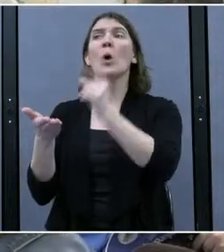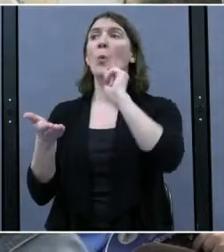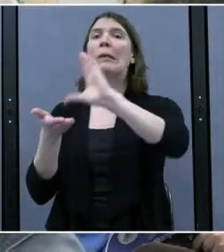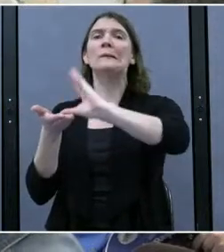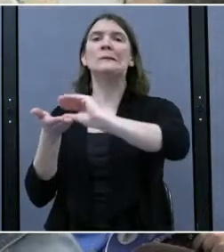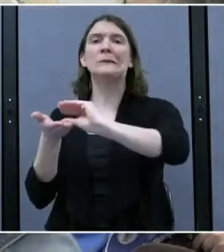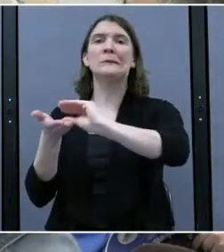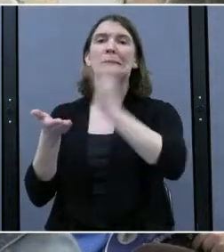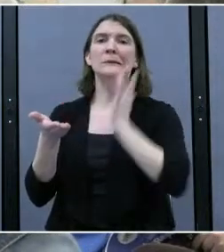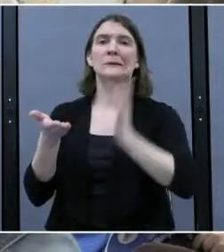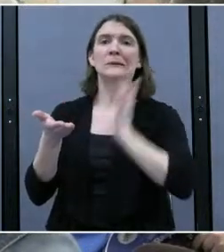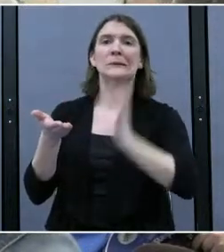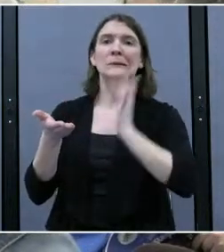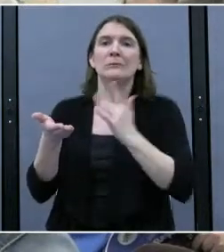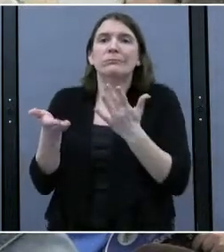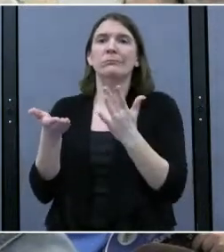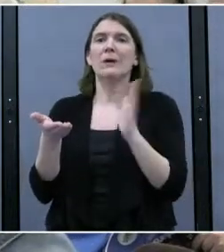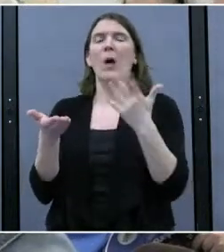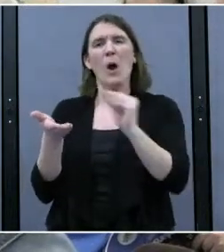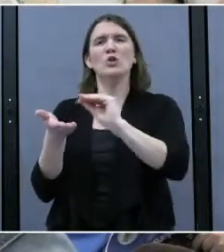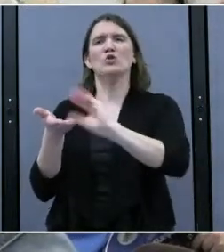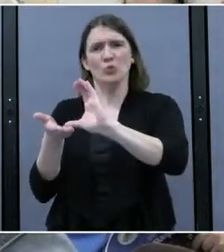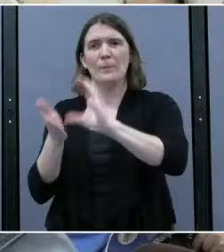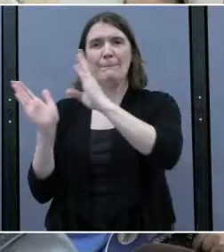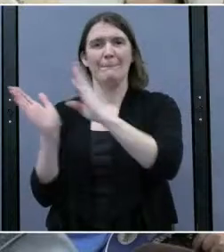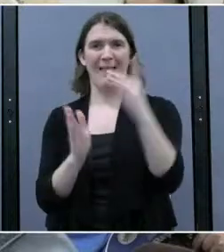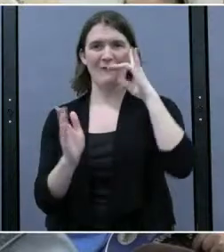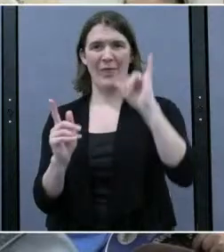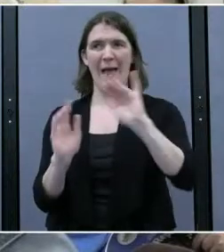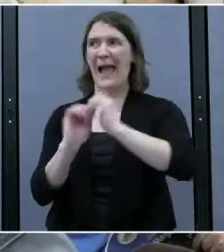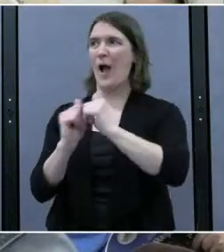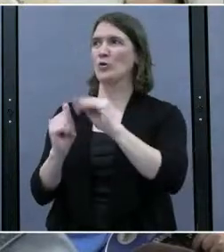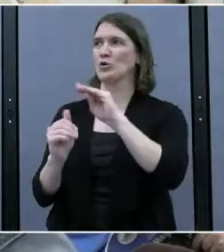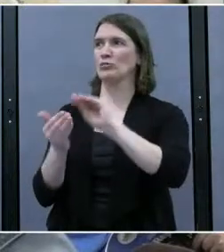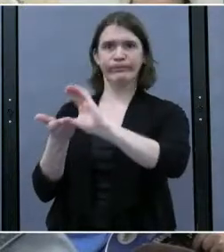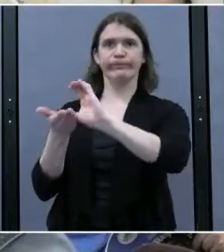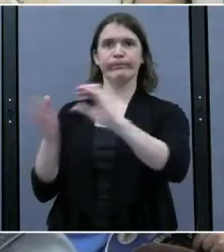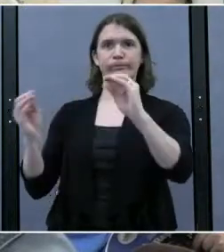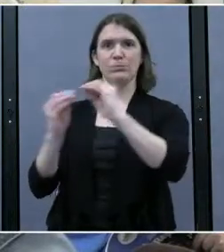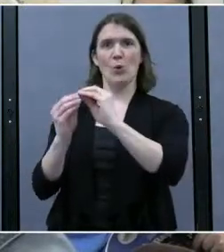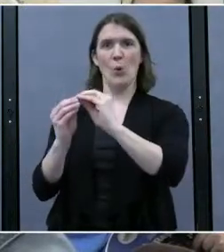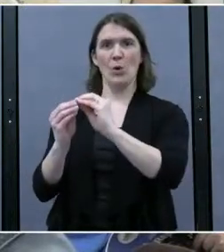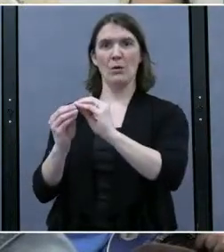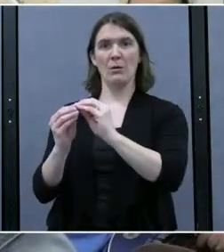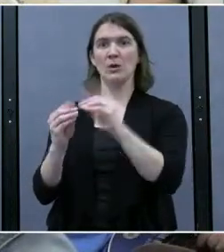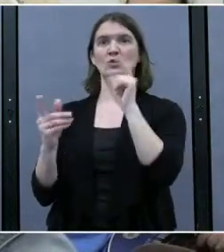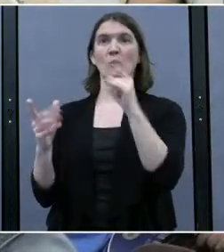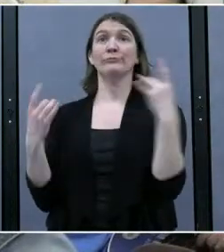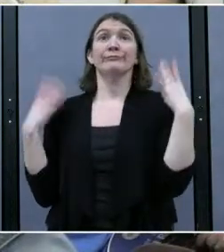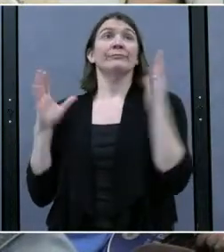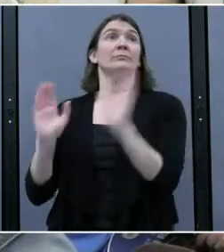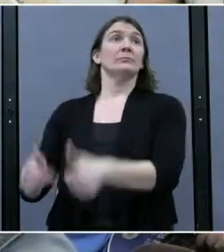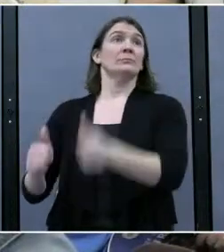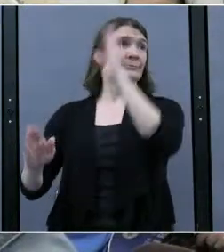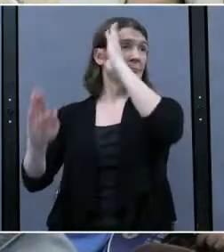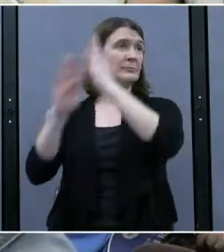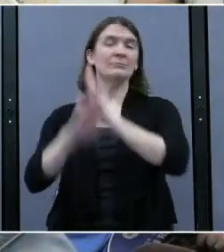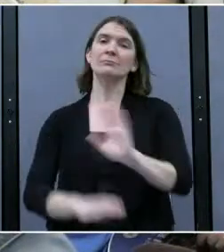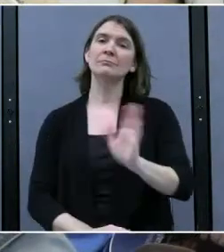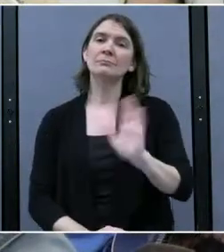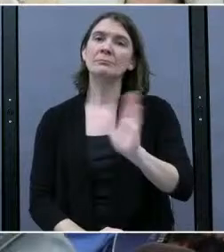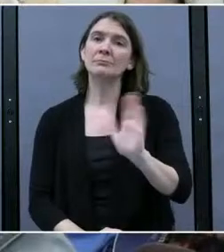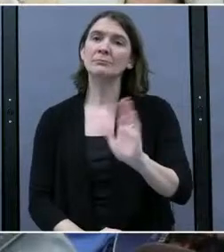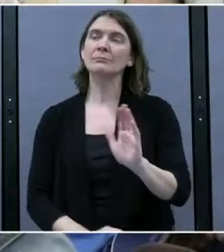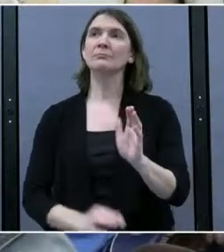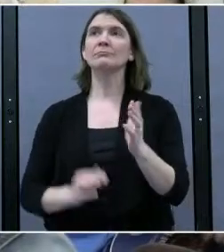low and shrugging and walking away and saying somehow it'll get fixed. It would be